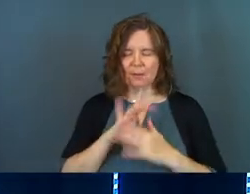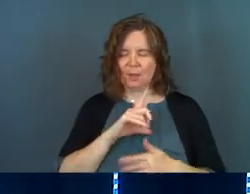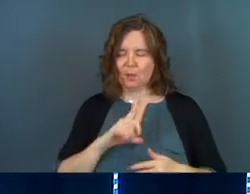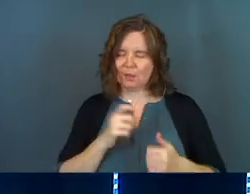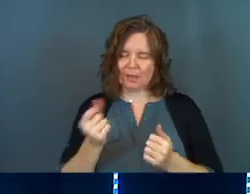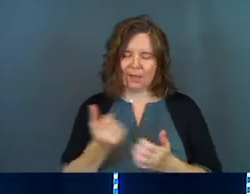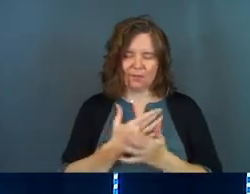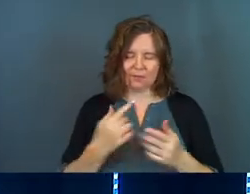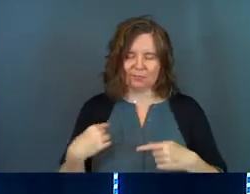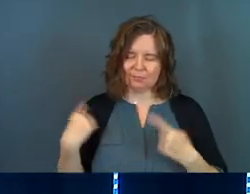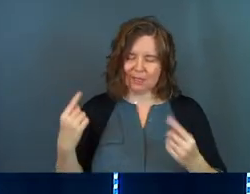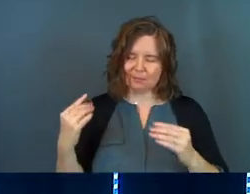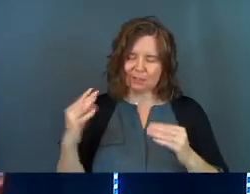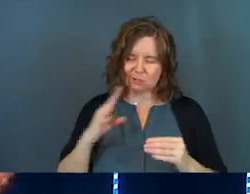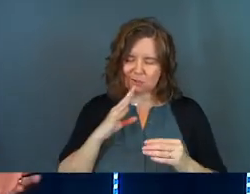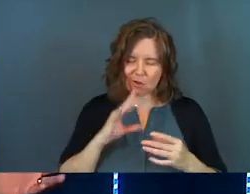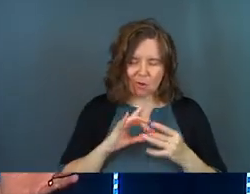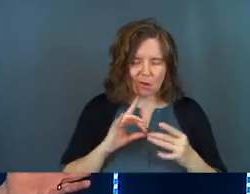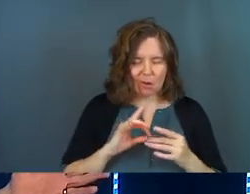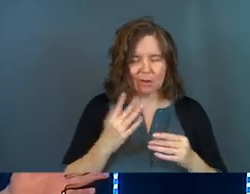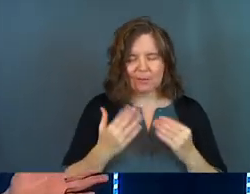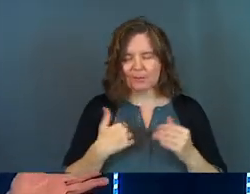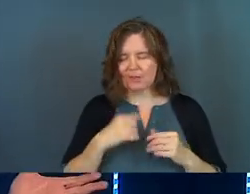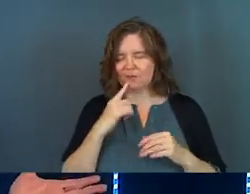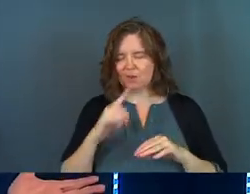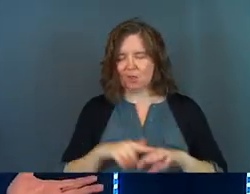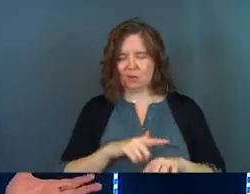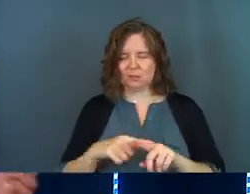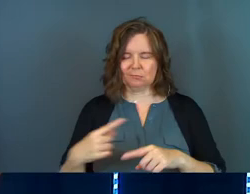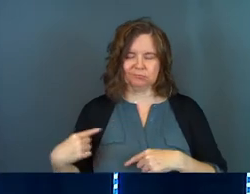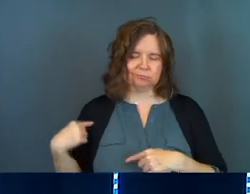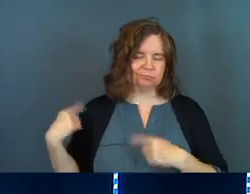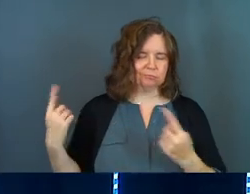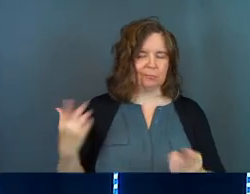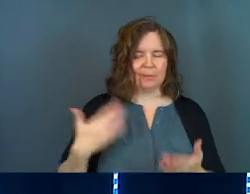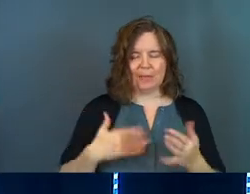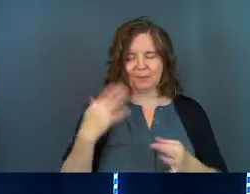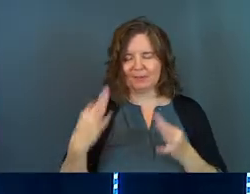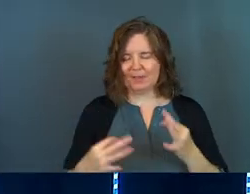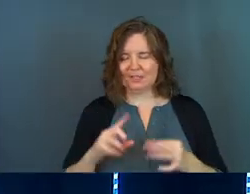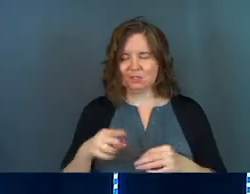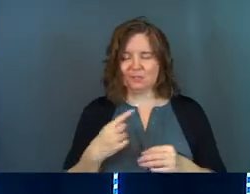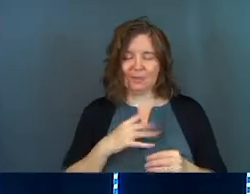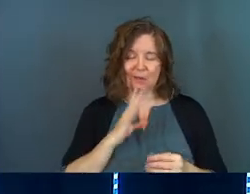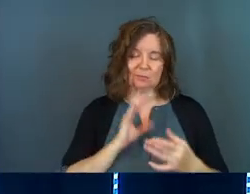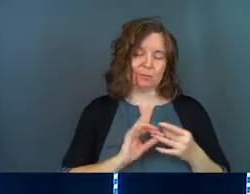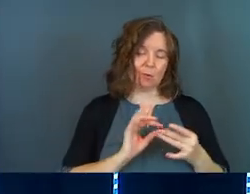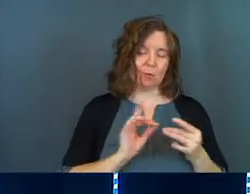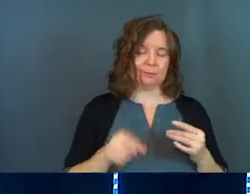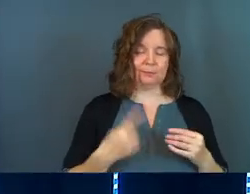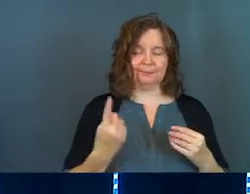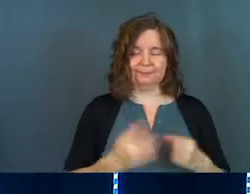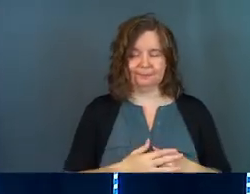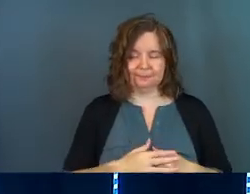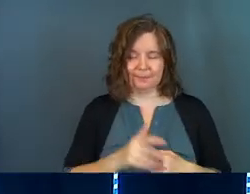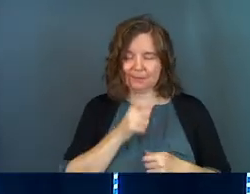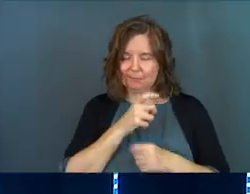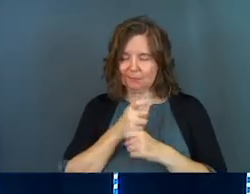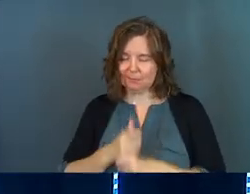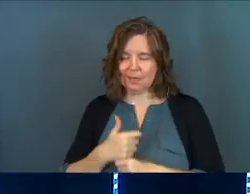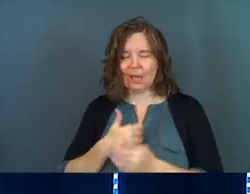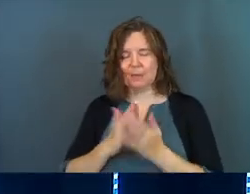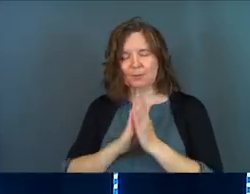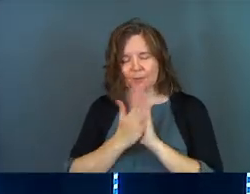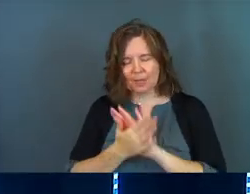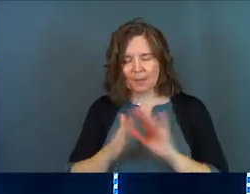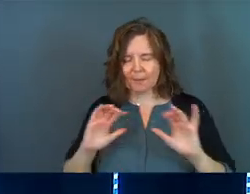pray, Lord, that everything that has been talk, maybe even for a long time in their lives, God, maybe faith has just been about talk. I pray, Lord,